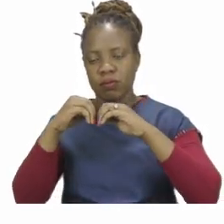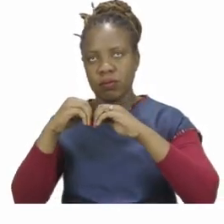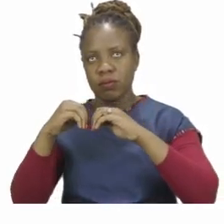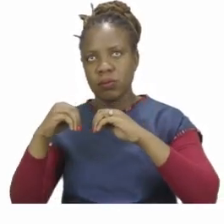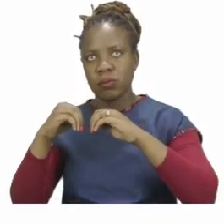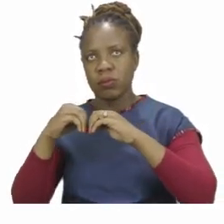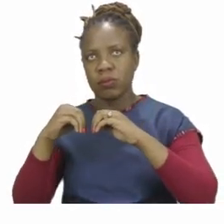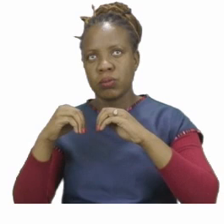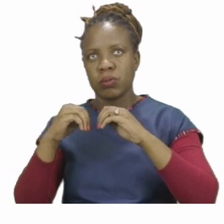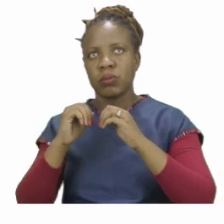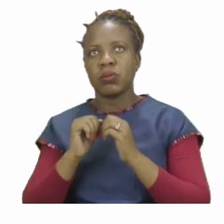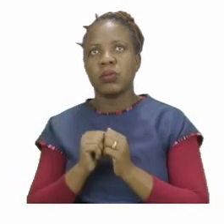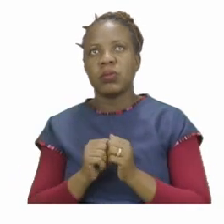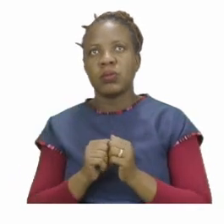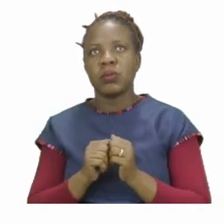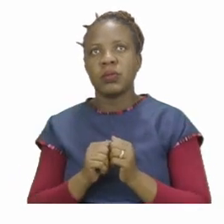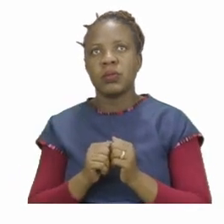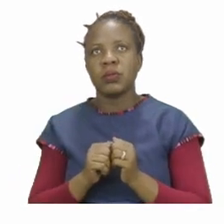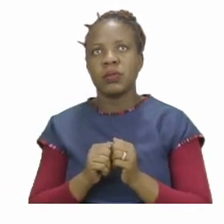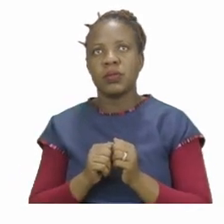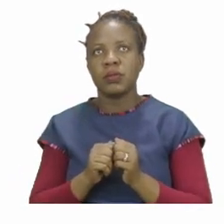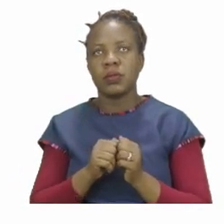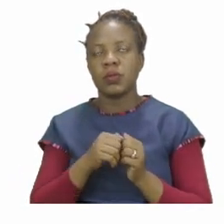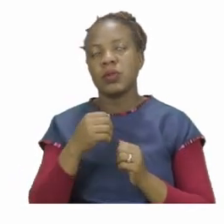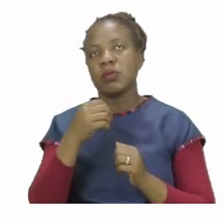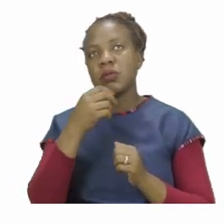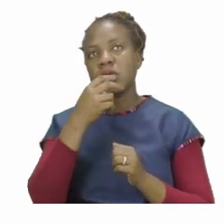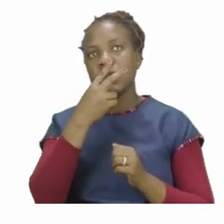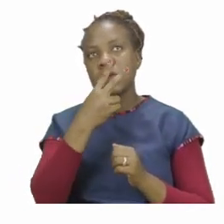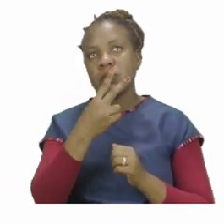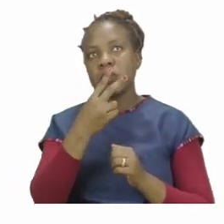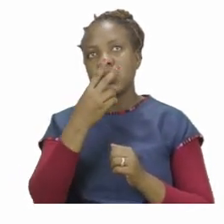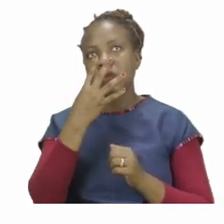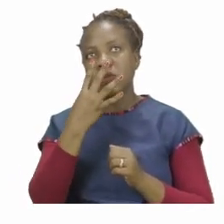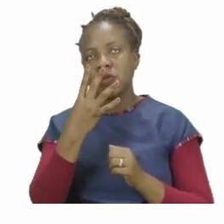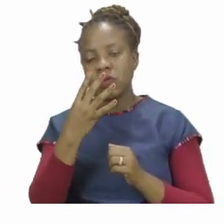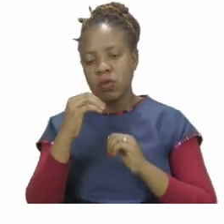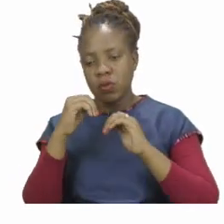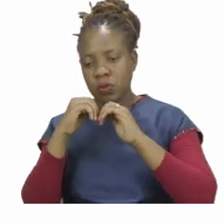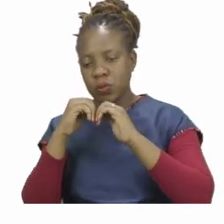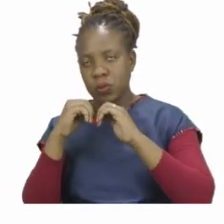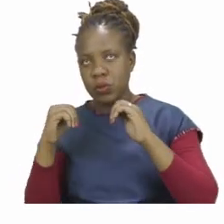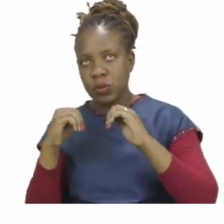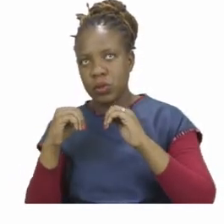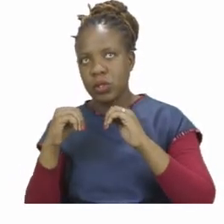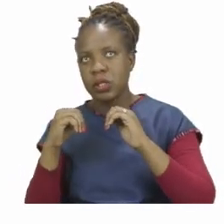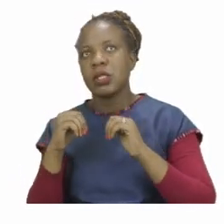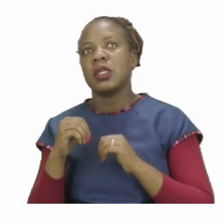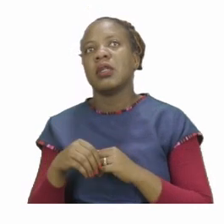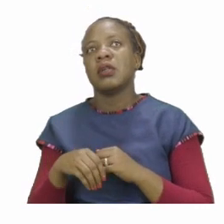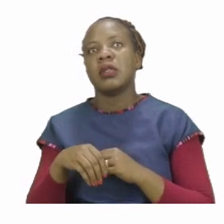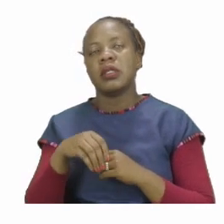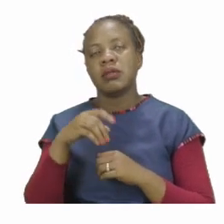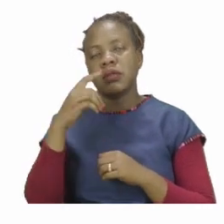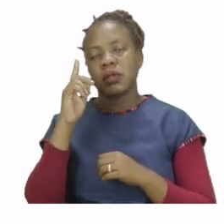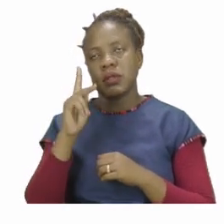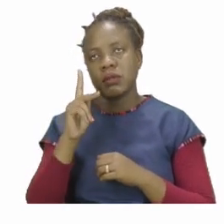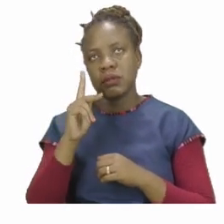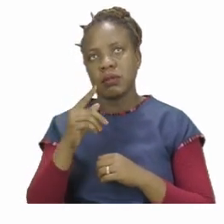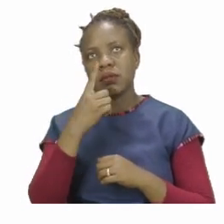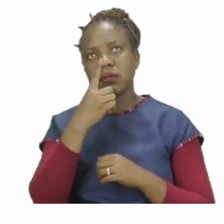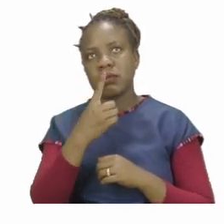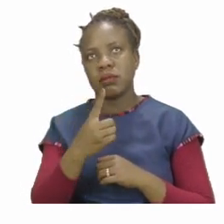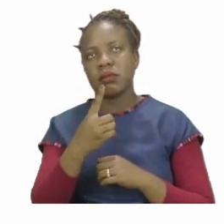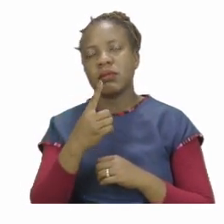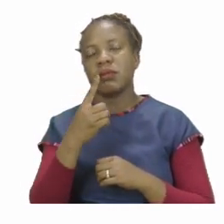24 and break it down, and then we need to take the number 13 and also